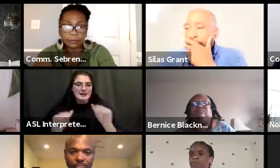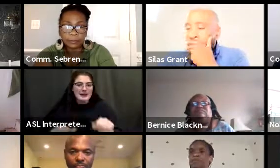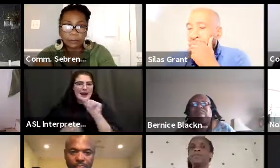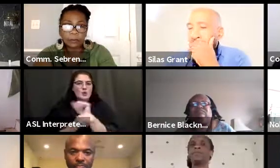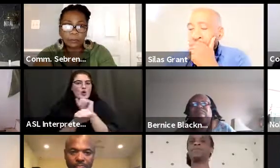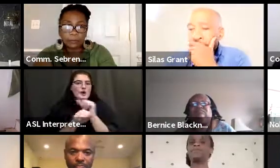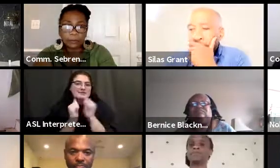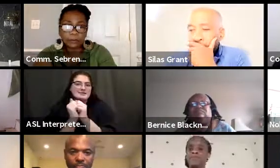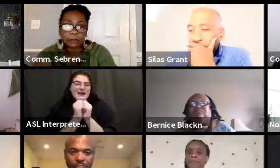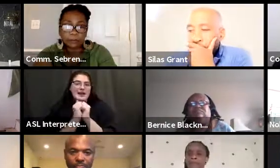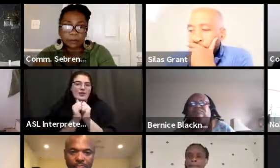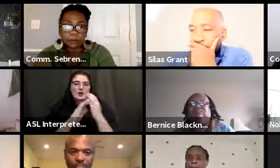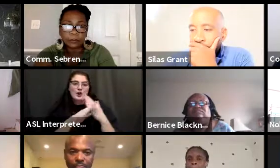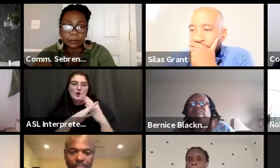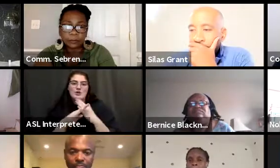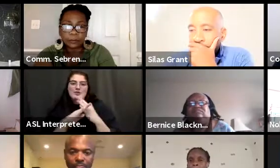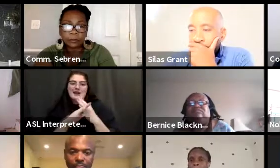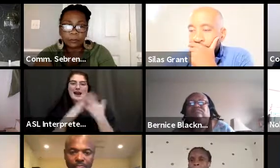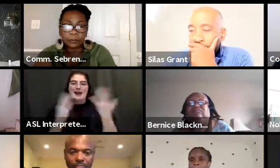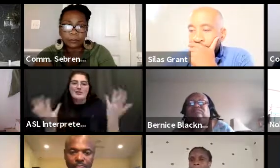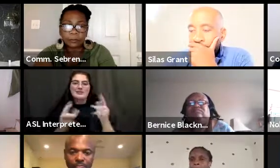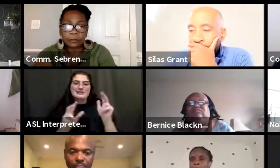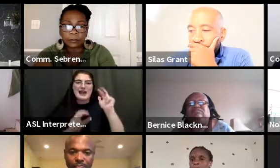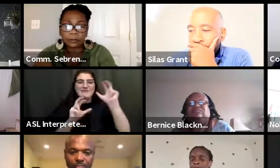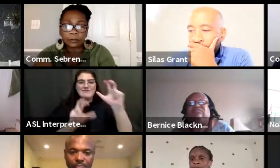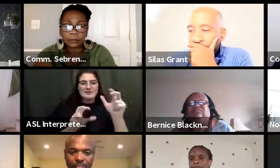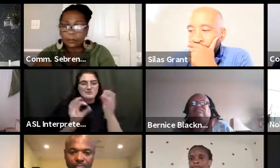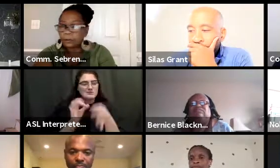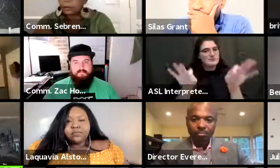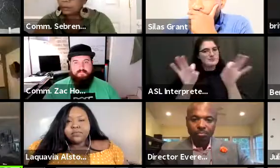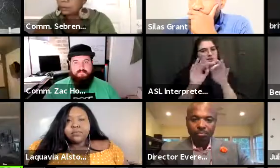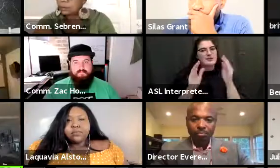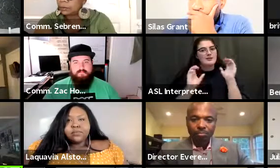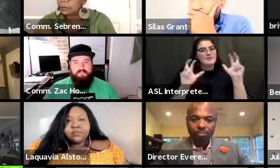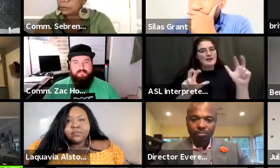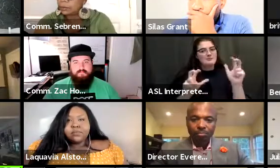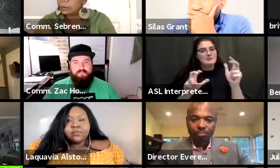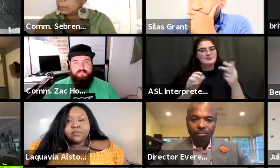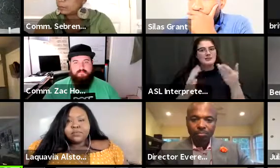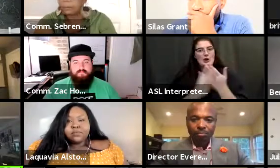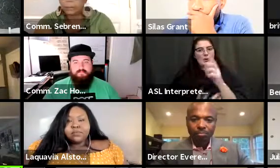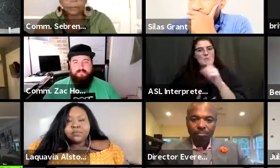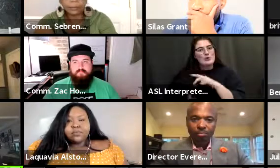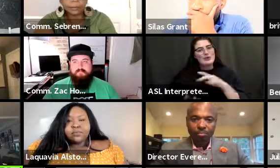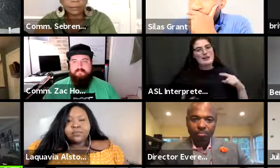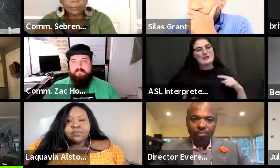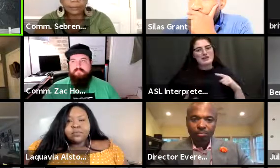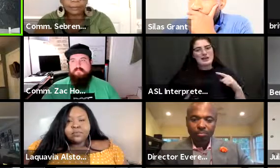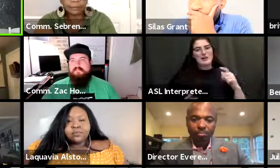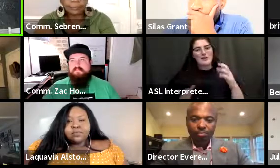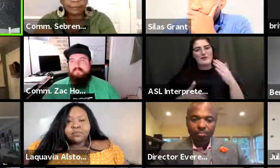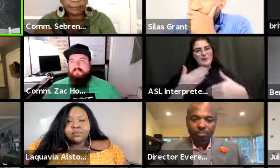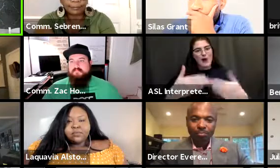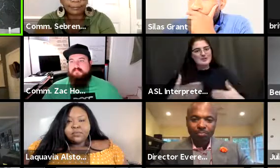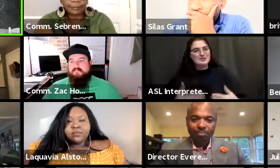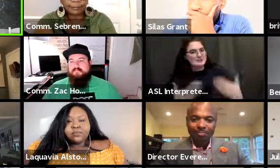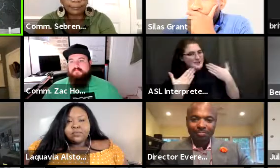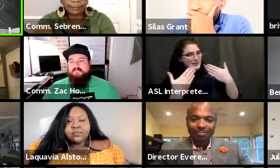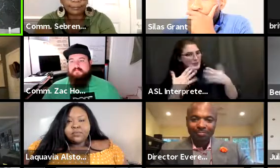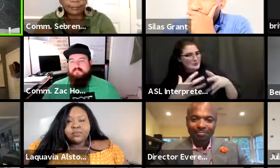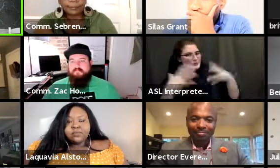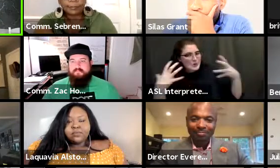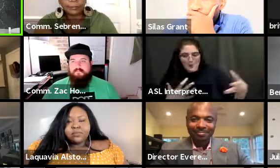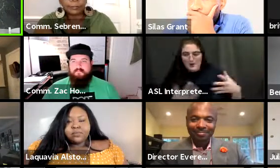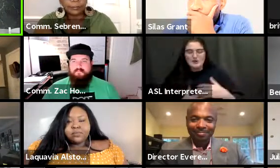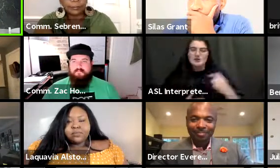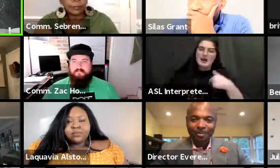these very critical investments as they go through the legislative process. All right, well, thank you so much. And I'll